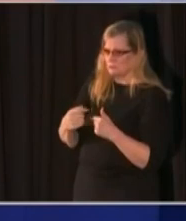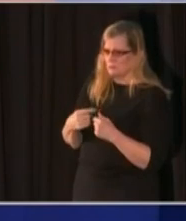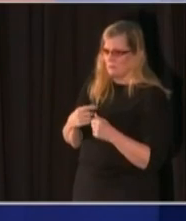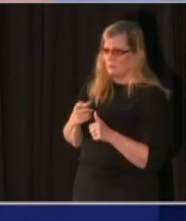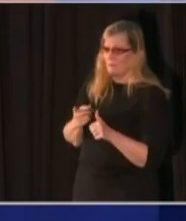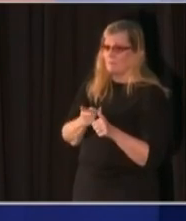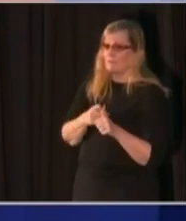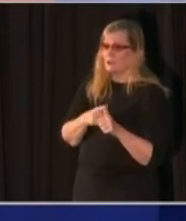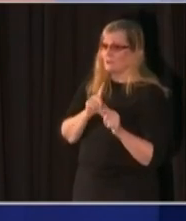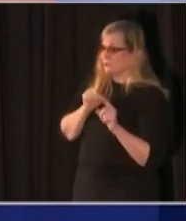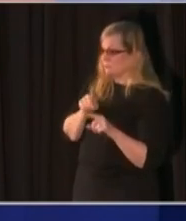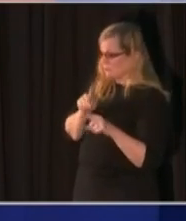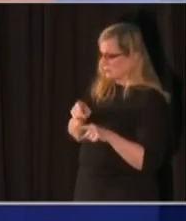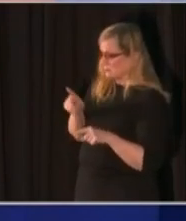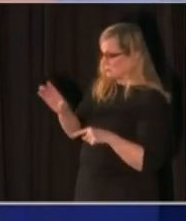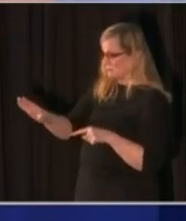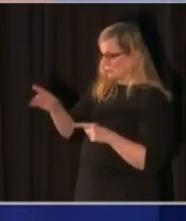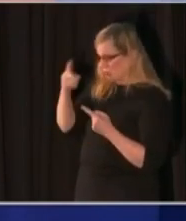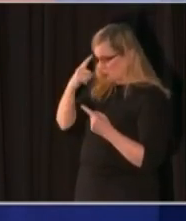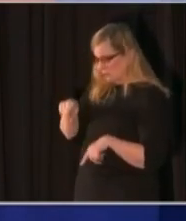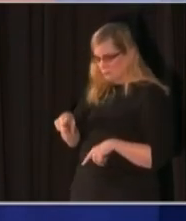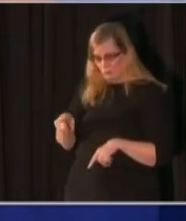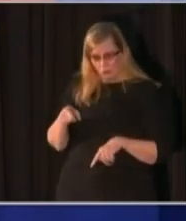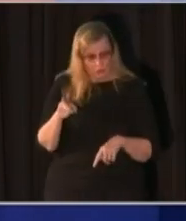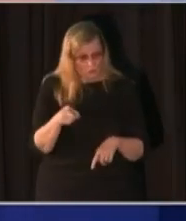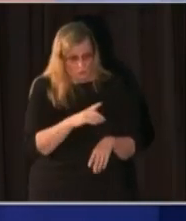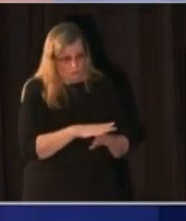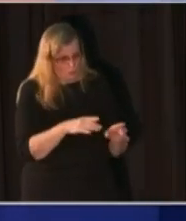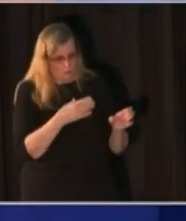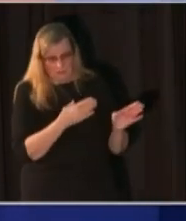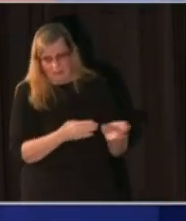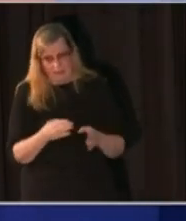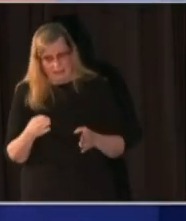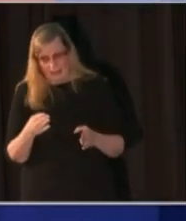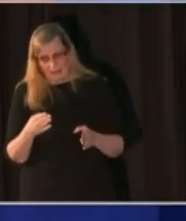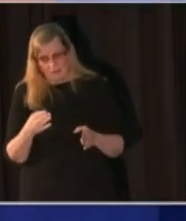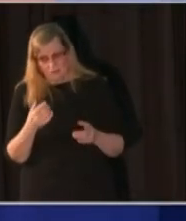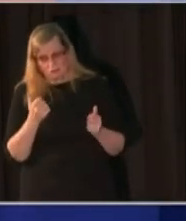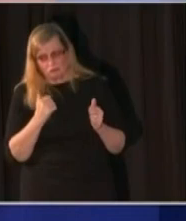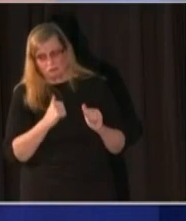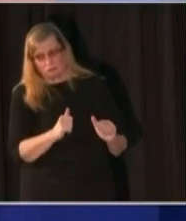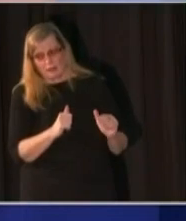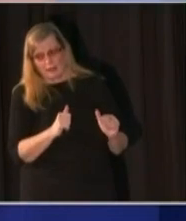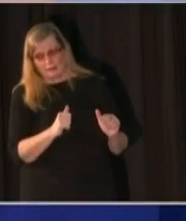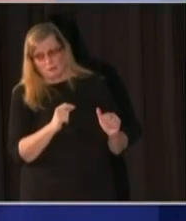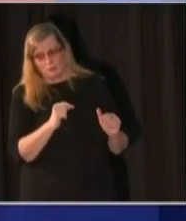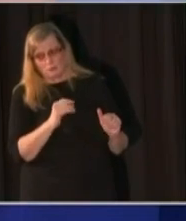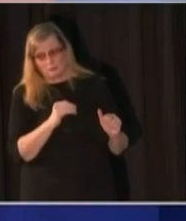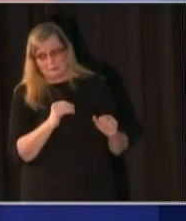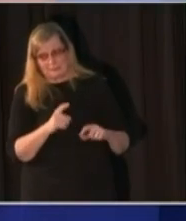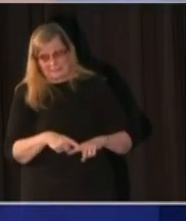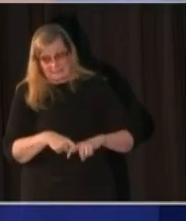agreement. And no plans to try to curtail overtime payments or?